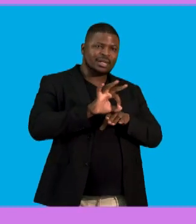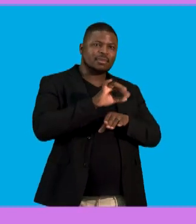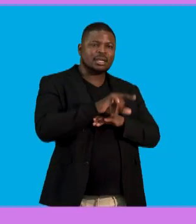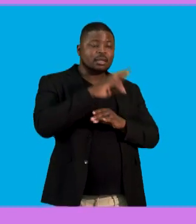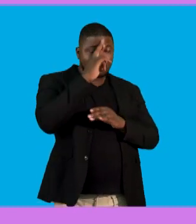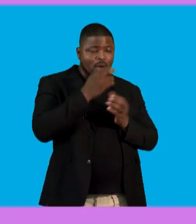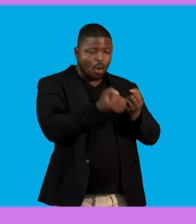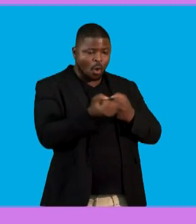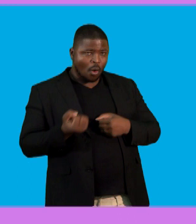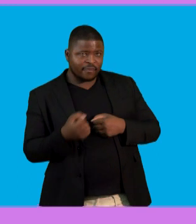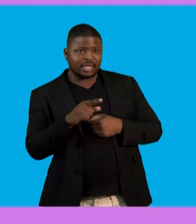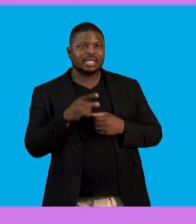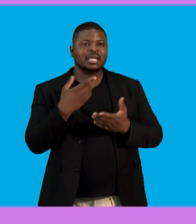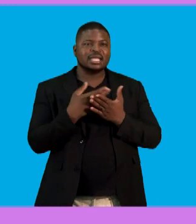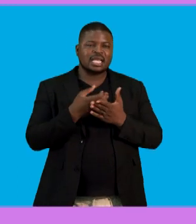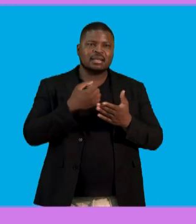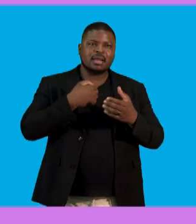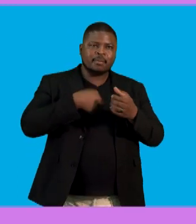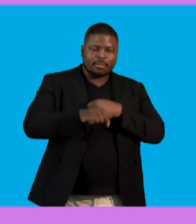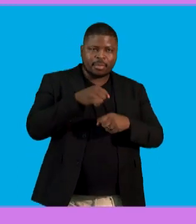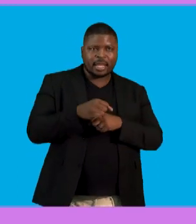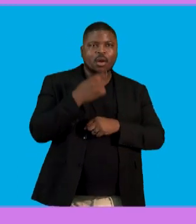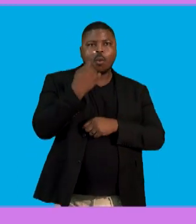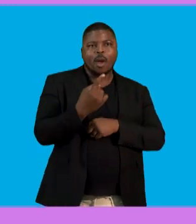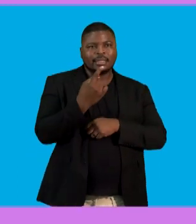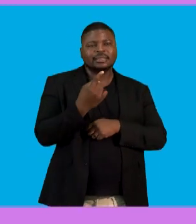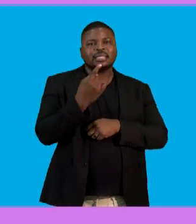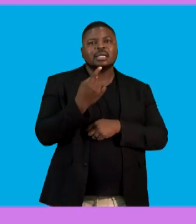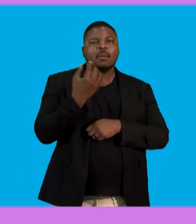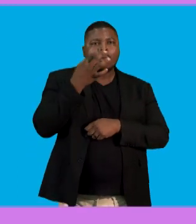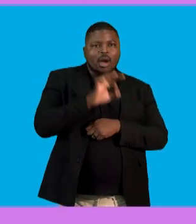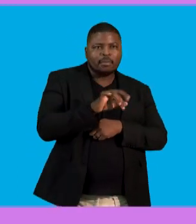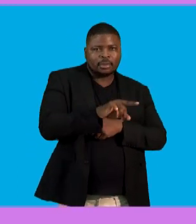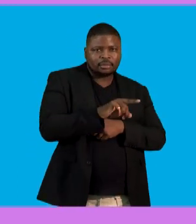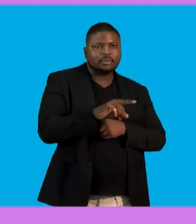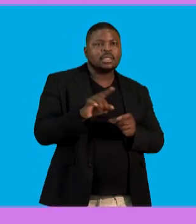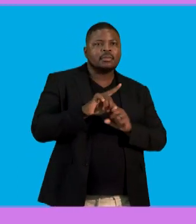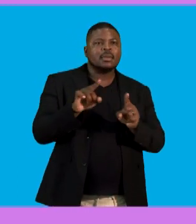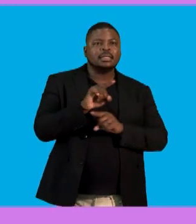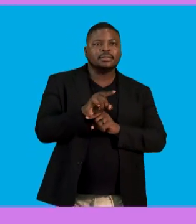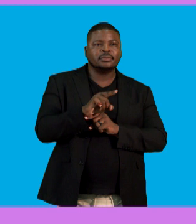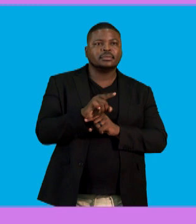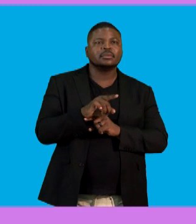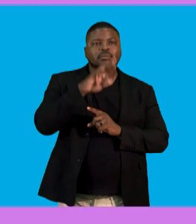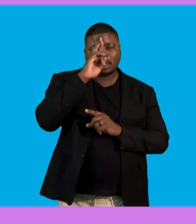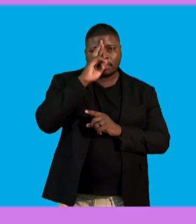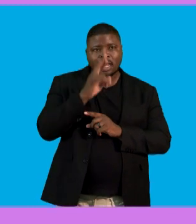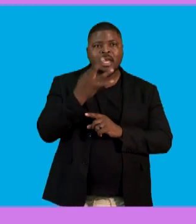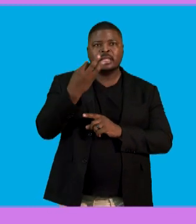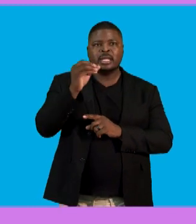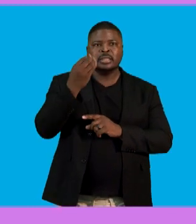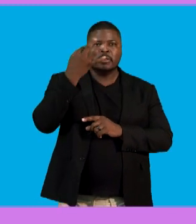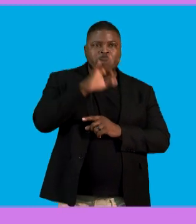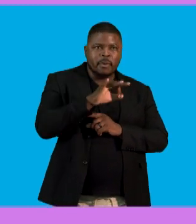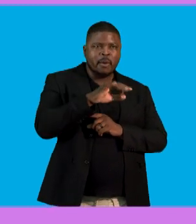1 cake at a time. If the oven bakes 1 cake at a time, how long does it take to bake 1 cake? It also takes 30 minutes. So it means you